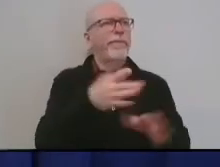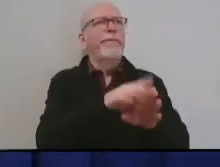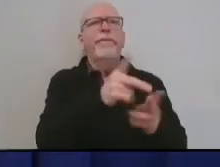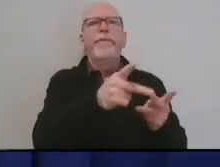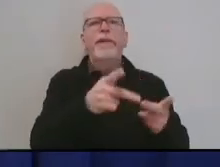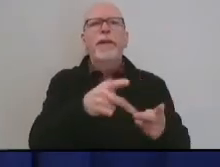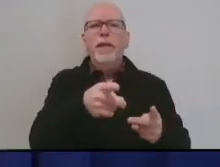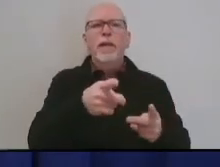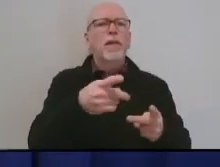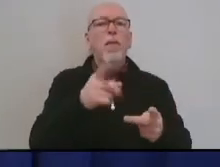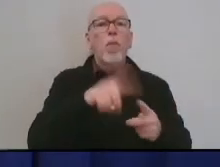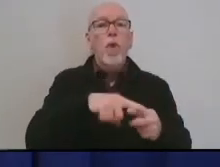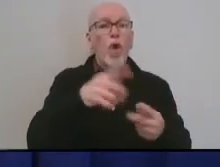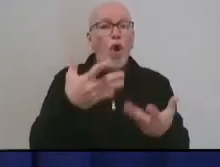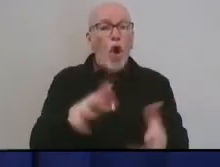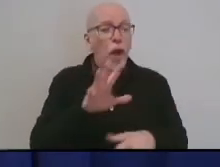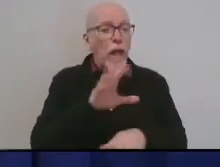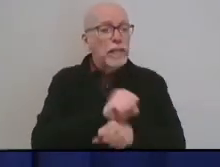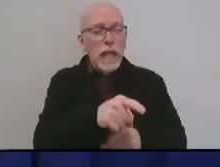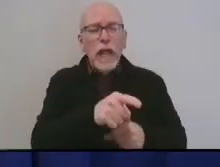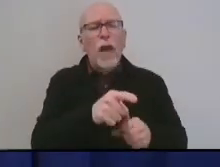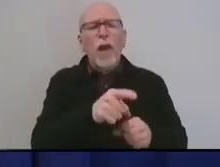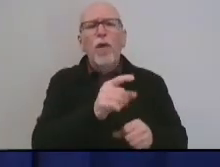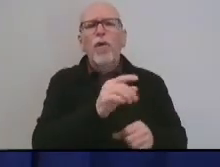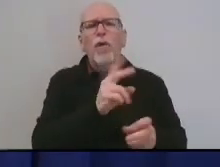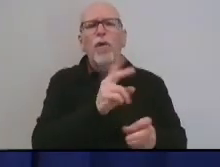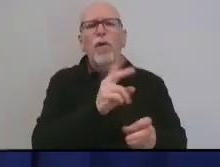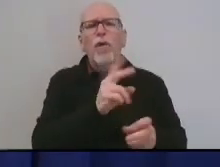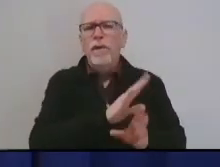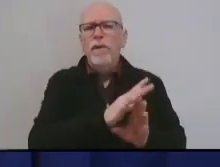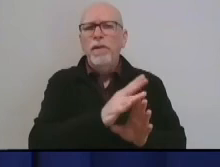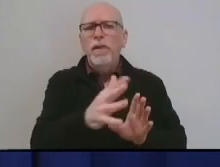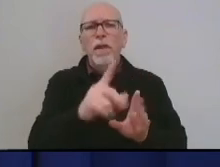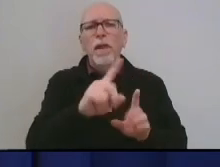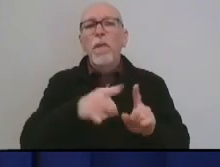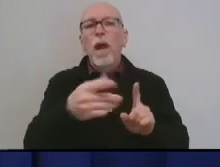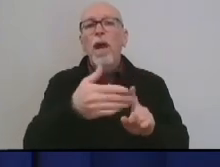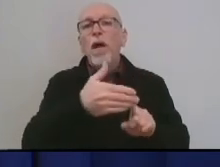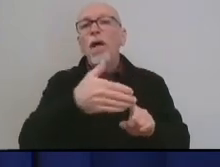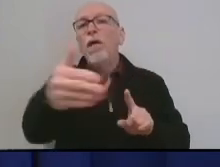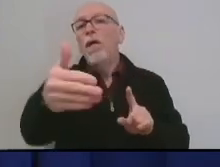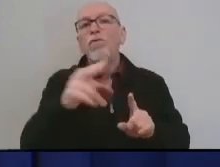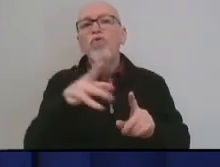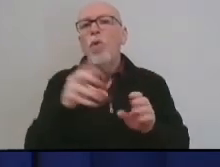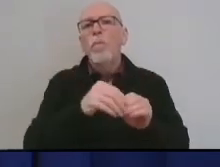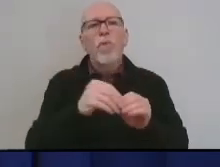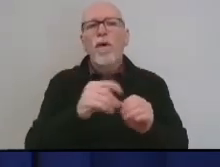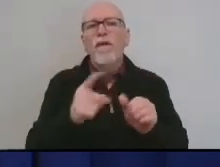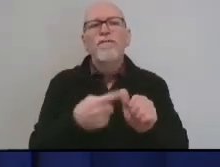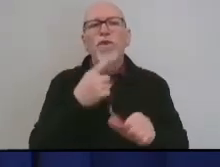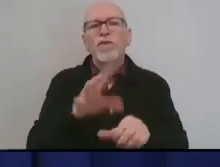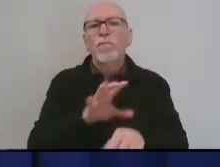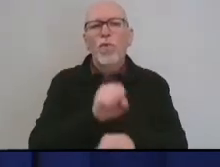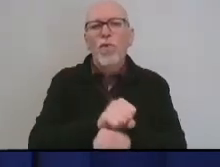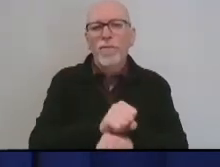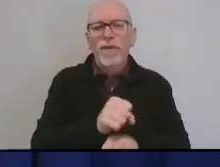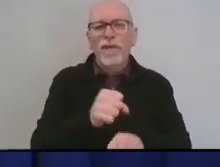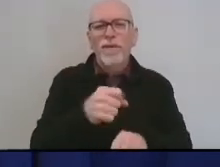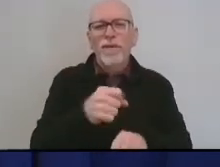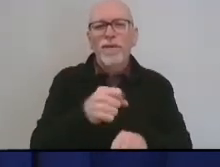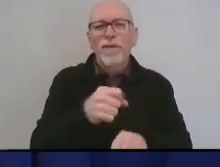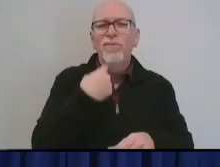It was going forward, filling additional first appointment sites that we asked them to stop scheduling.